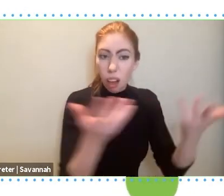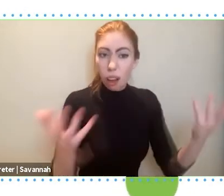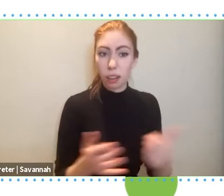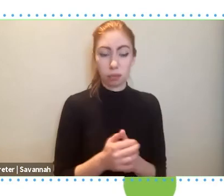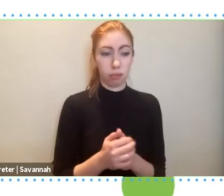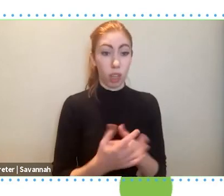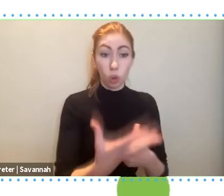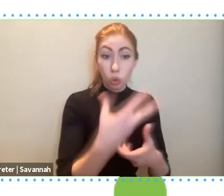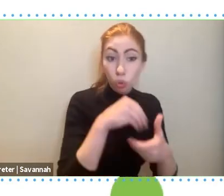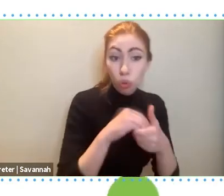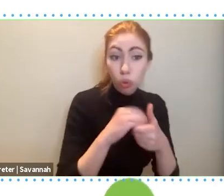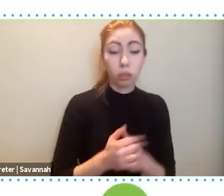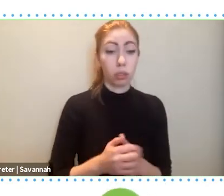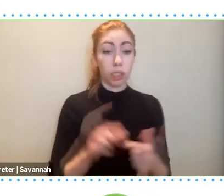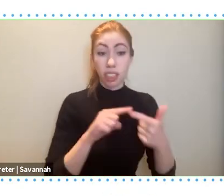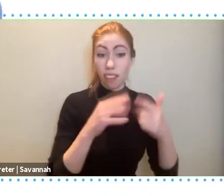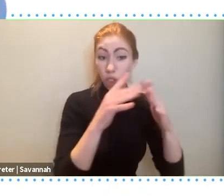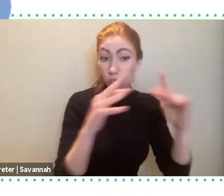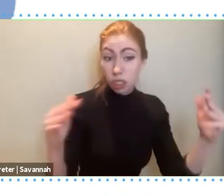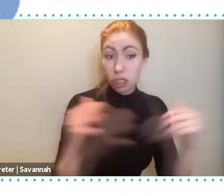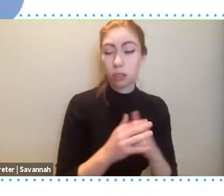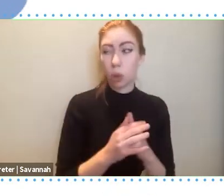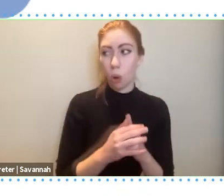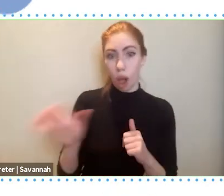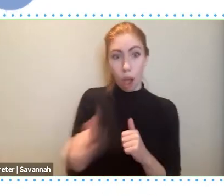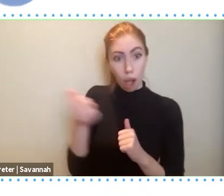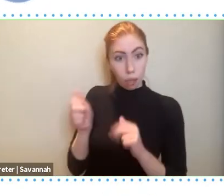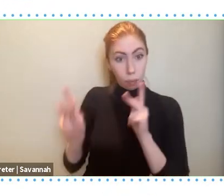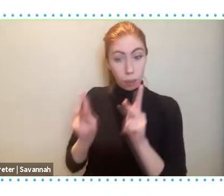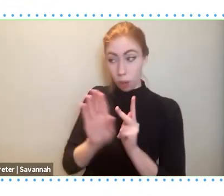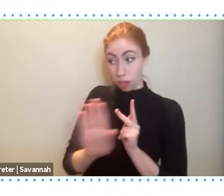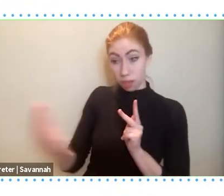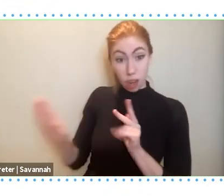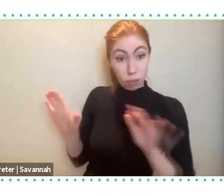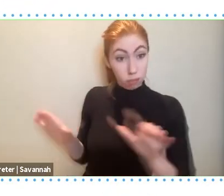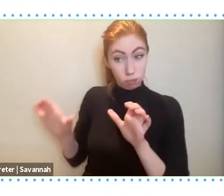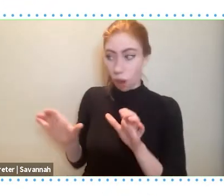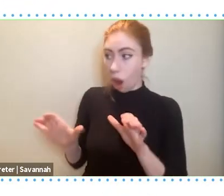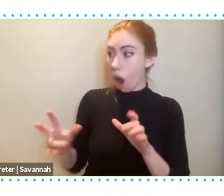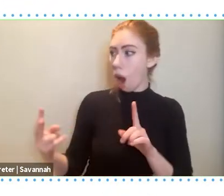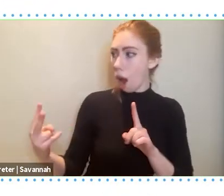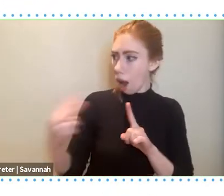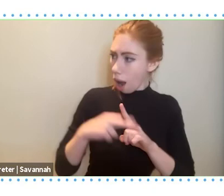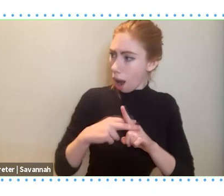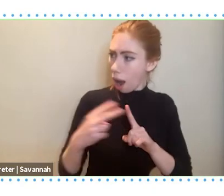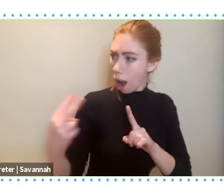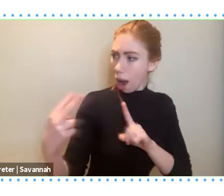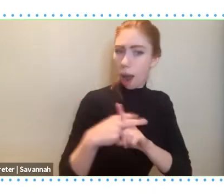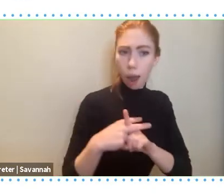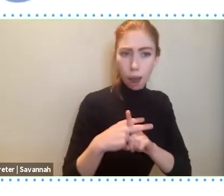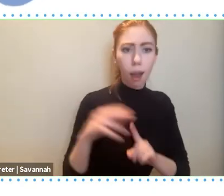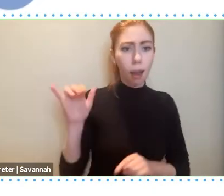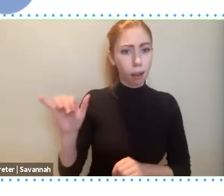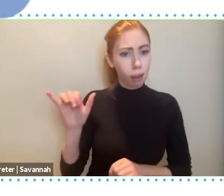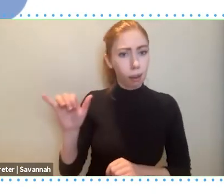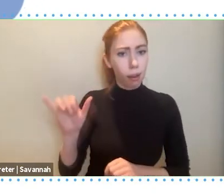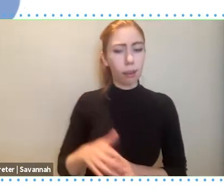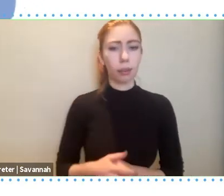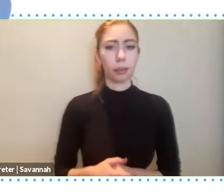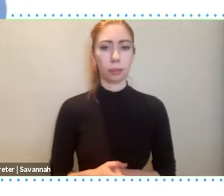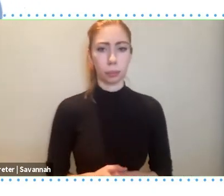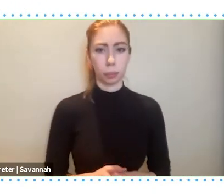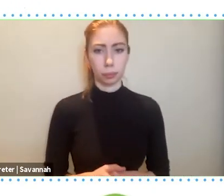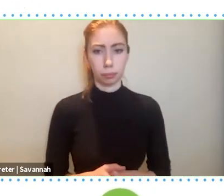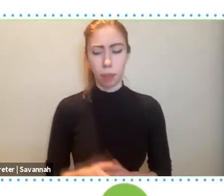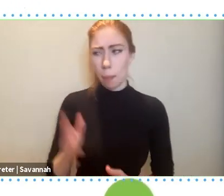that are less of a linear stage manager brain than mine to maybe kind of take from this to go, well, this is what we should take. This